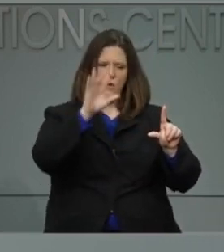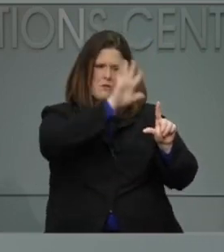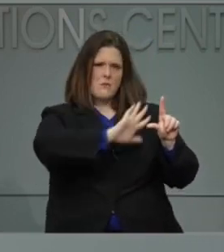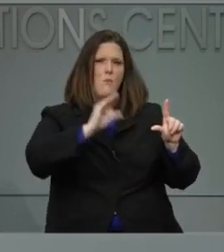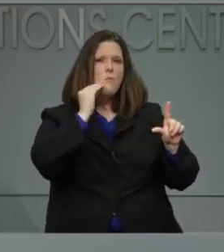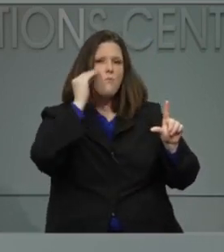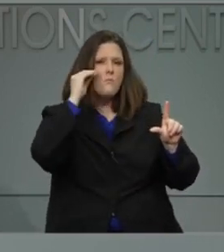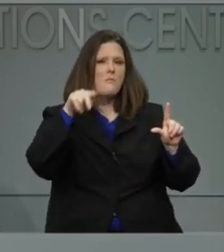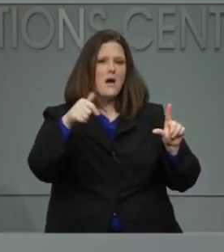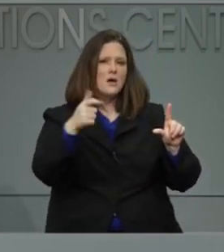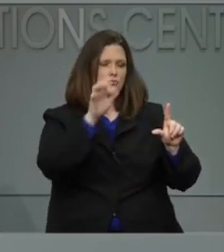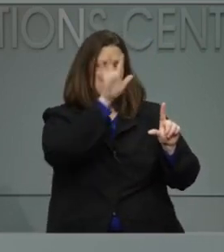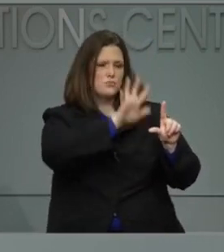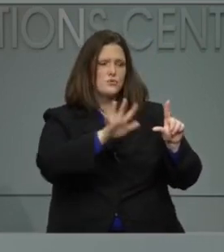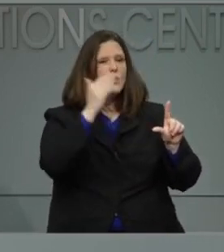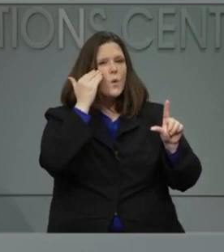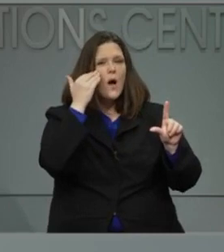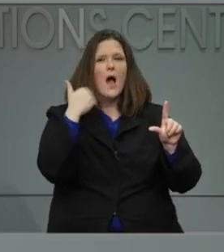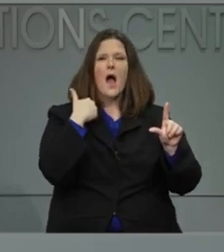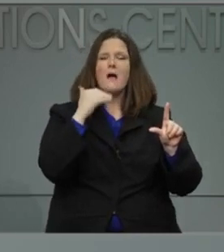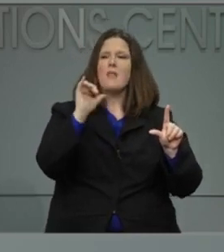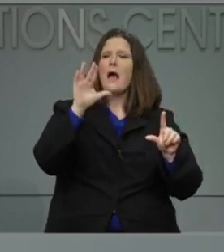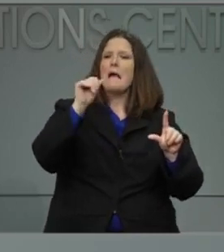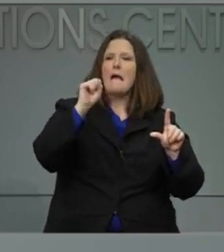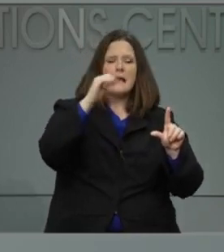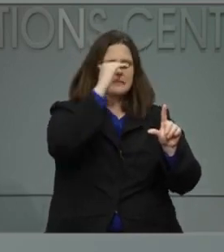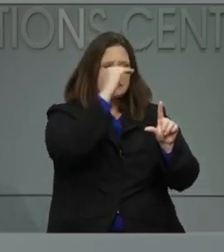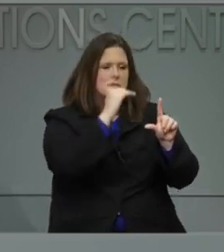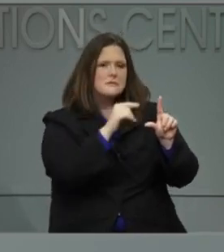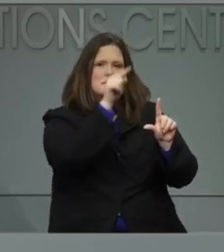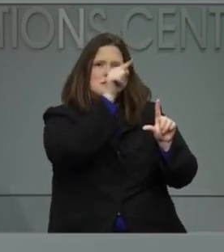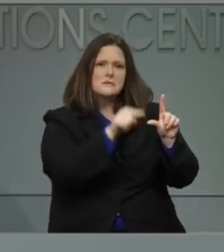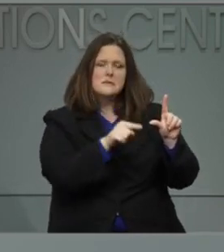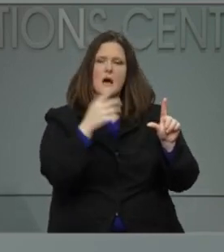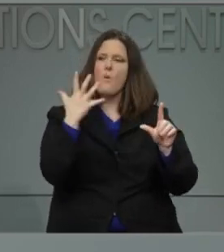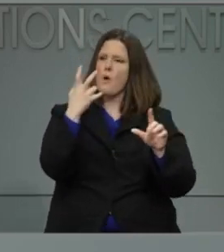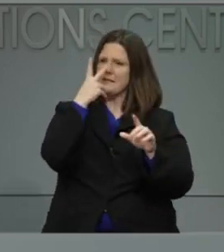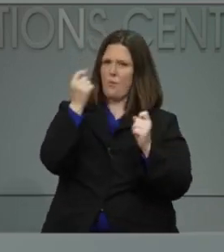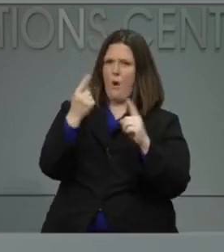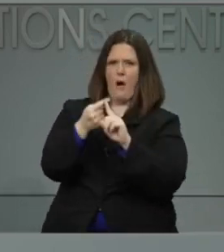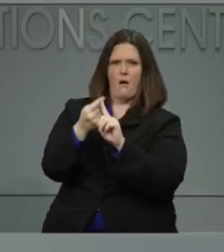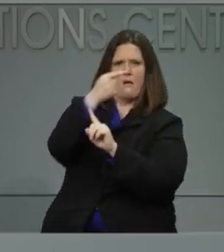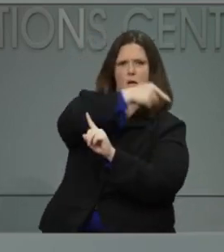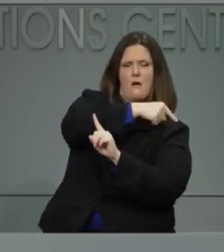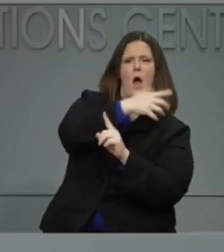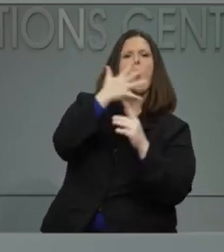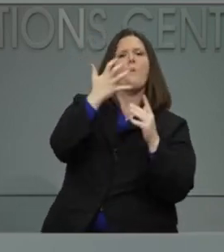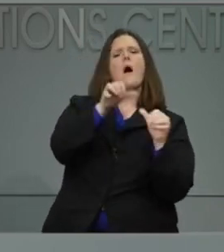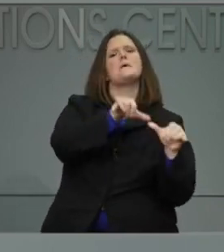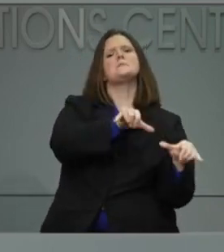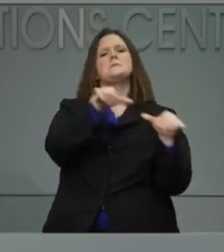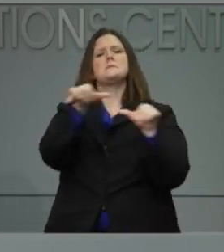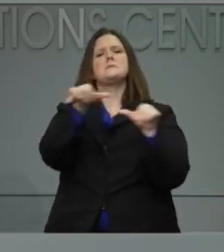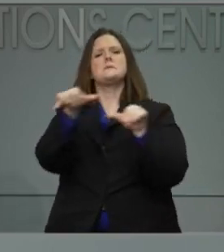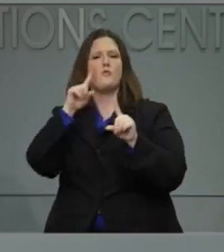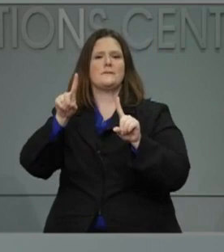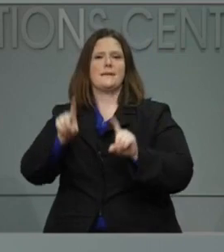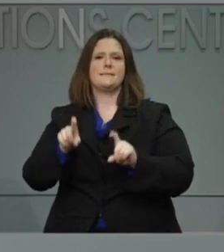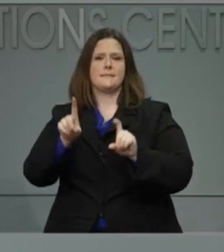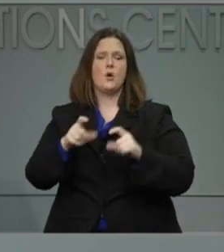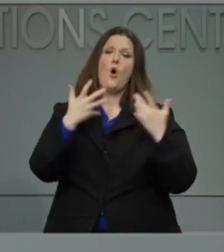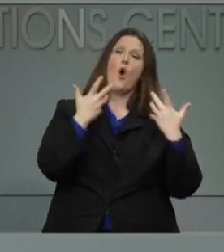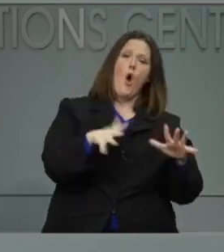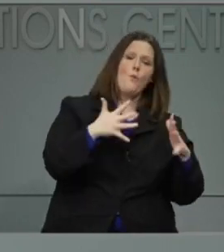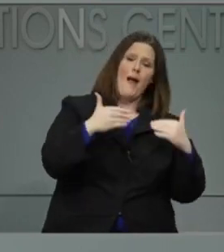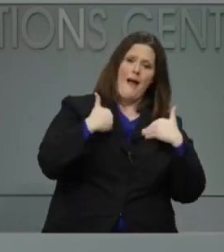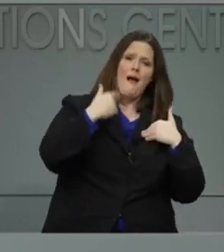if we could see, just like you do for cases going back since the start of the pandemic, if we could see the same thing for testing. Going on